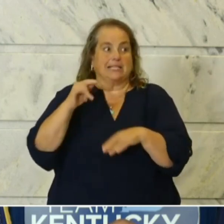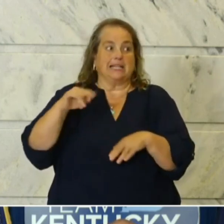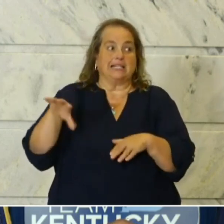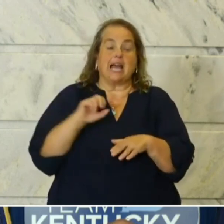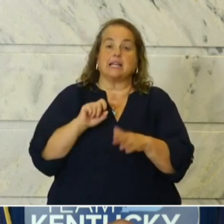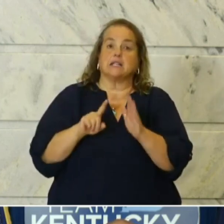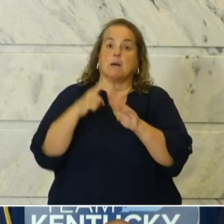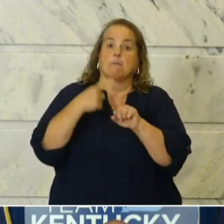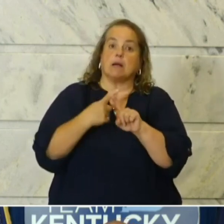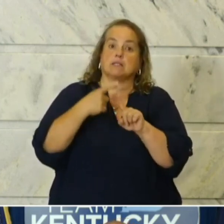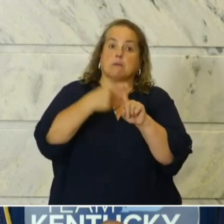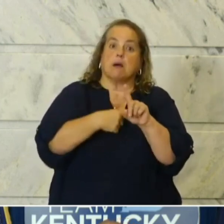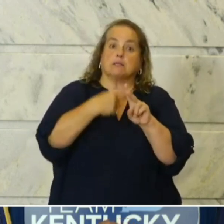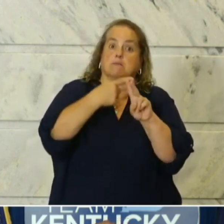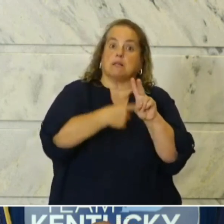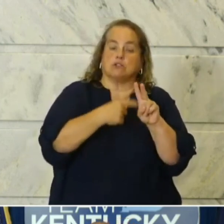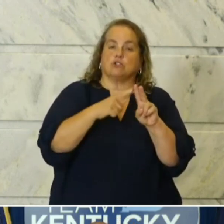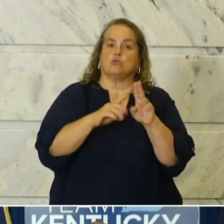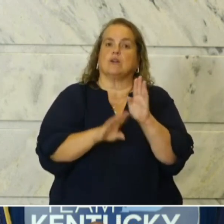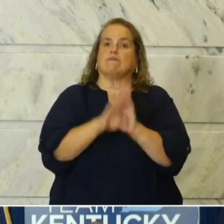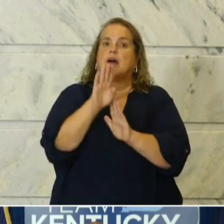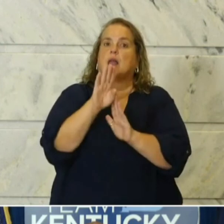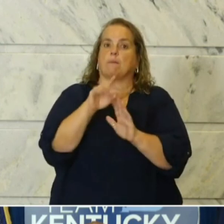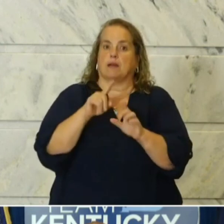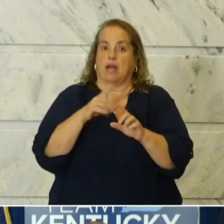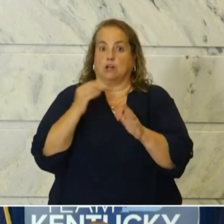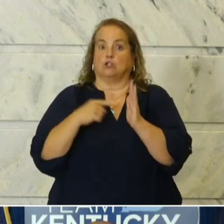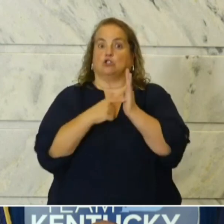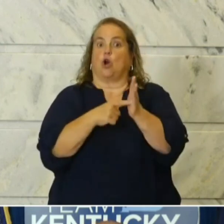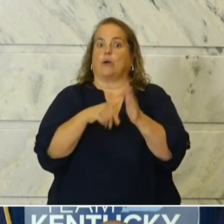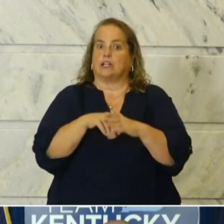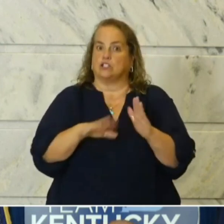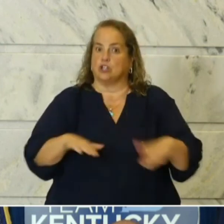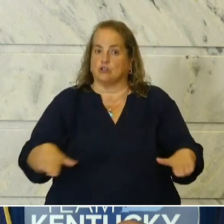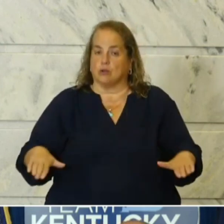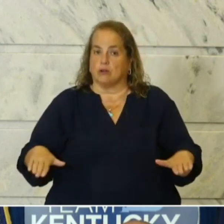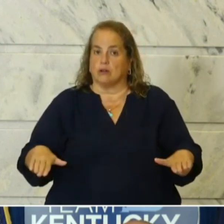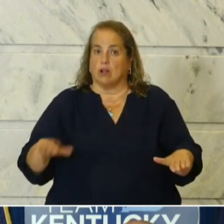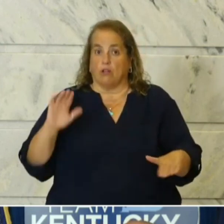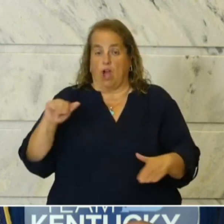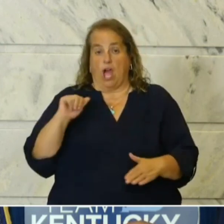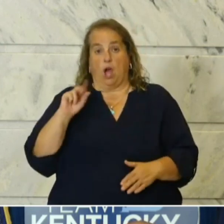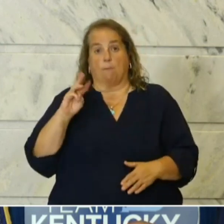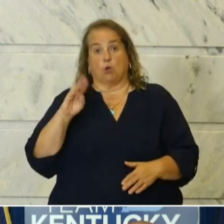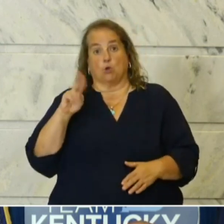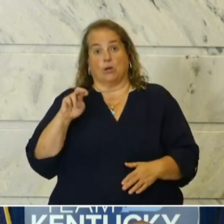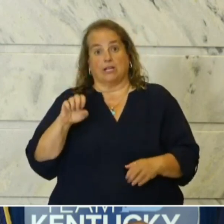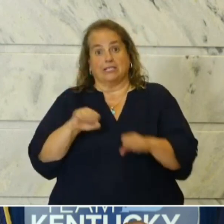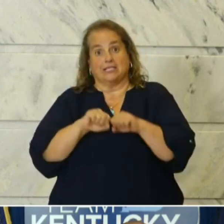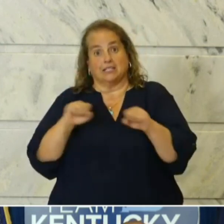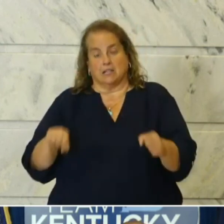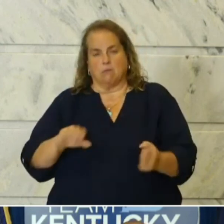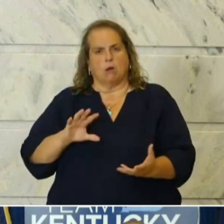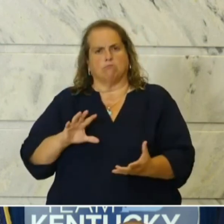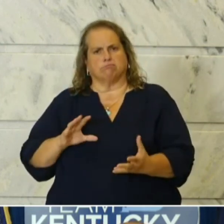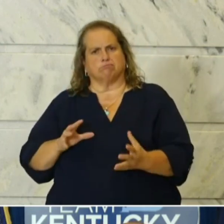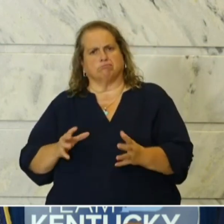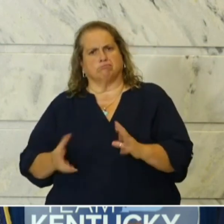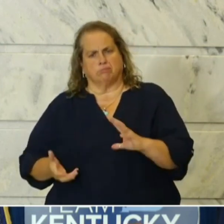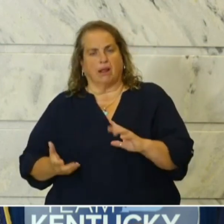show up in these children. It's after they get over the initial infection and then their immune system goes haywire and starts attacking their own